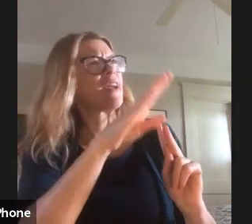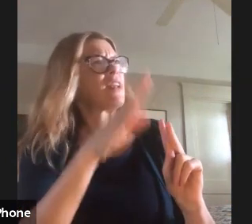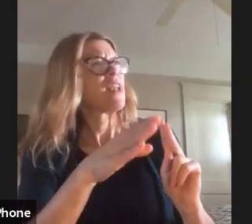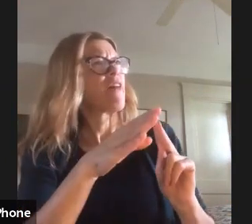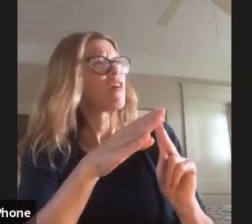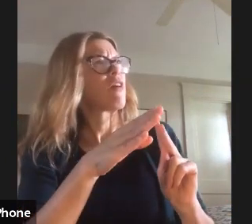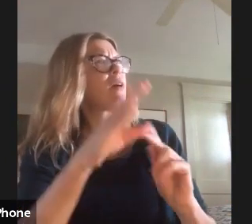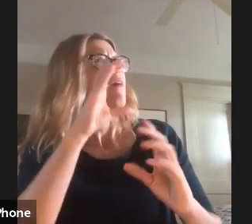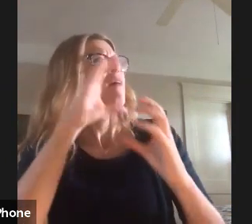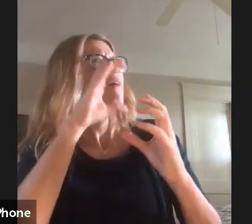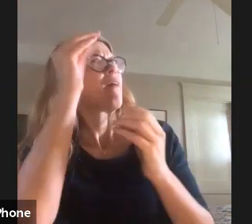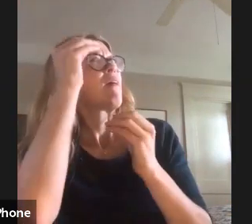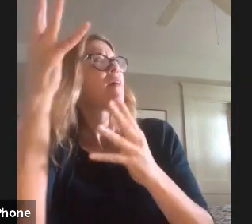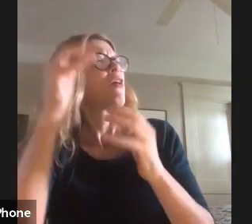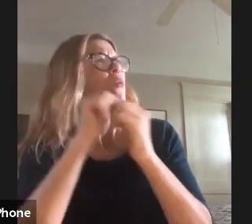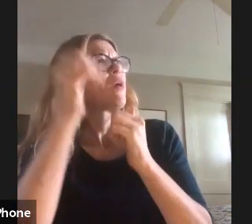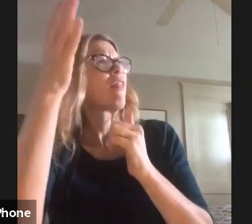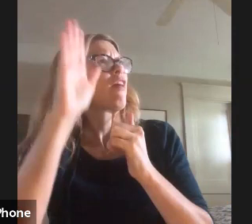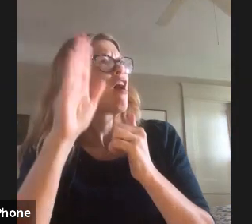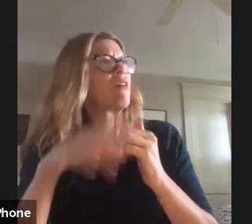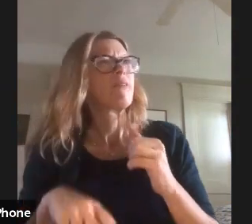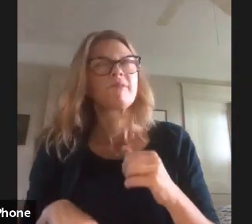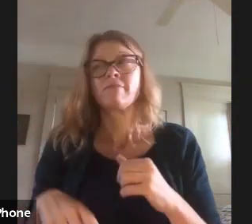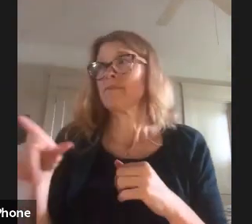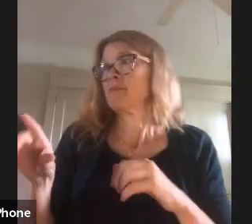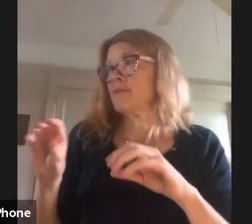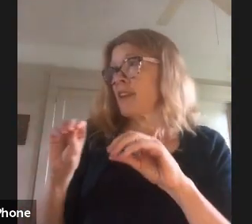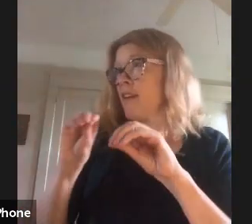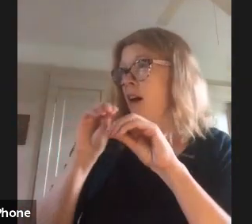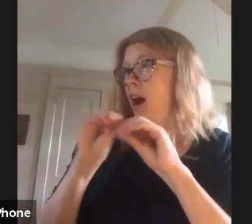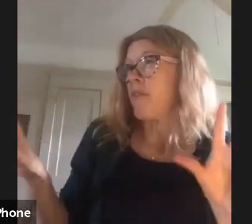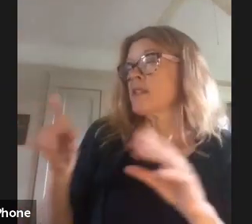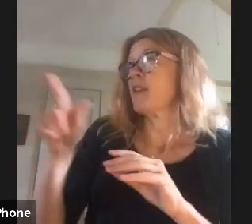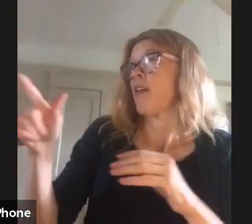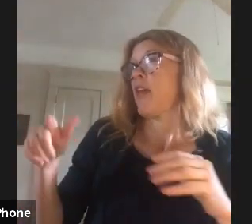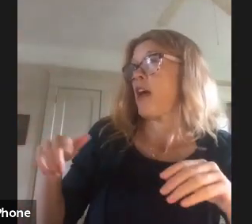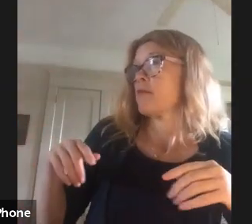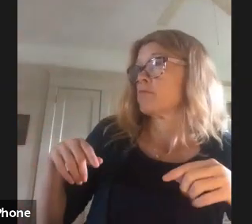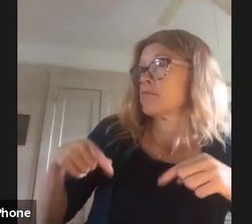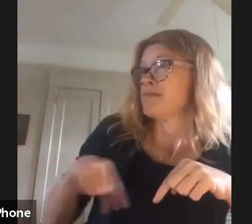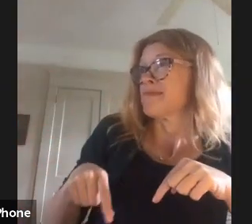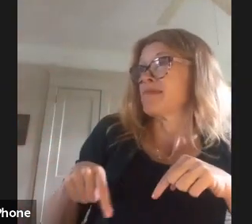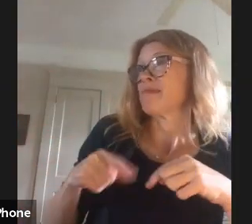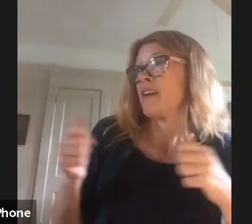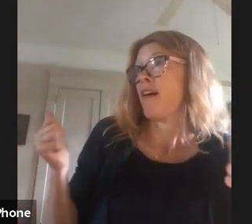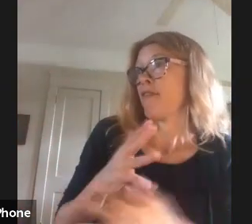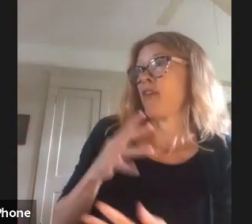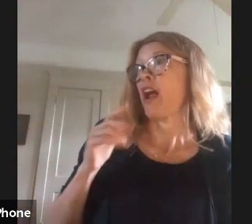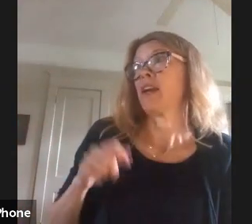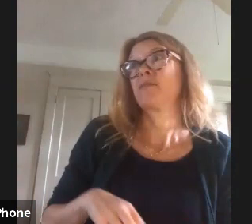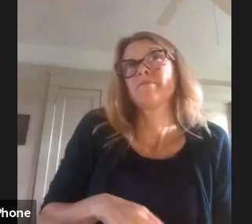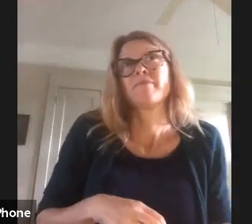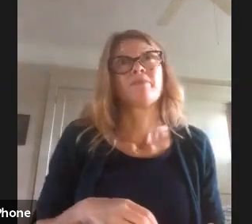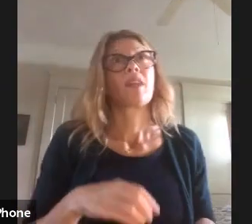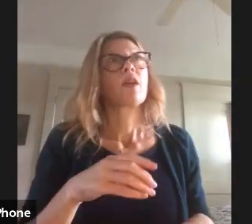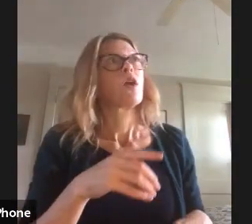See how they tremble with fear, because God is in the company of the righteous. Their aim is